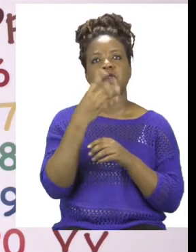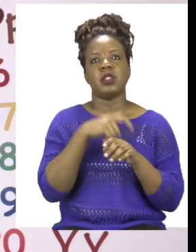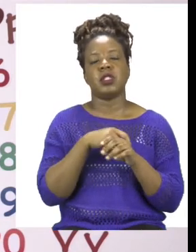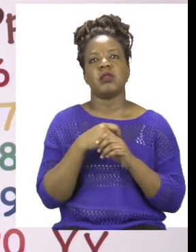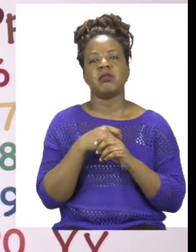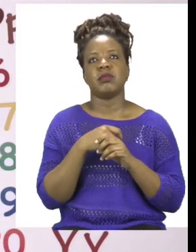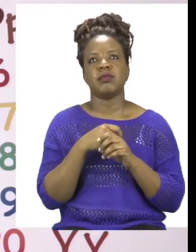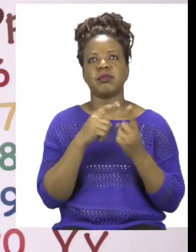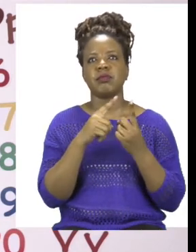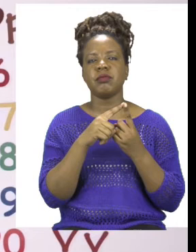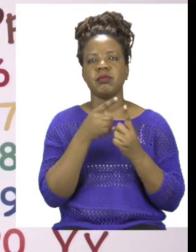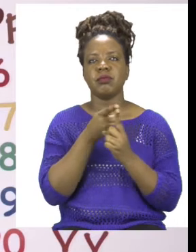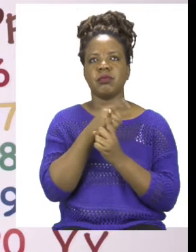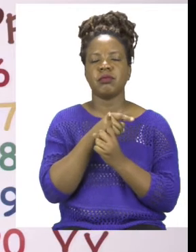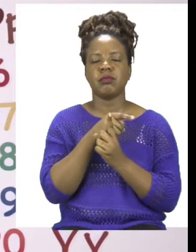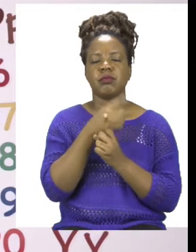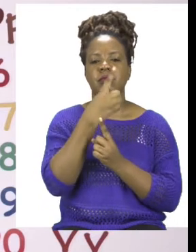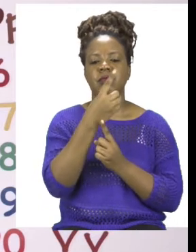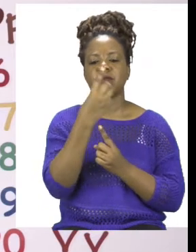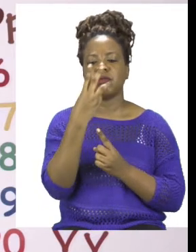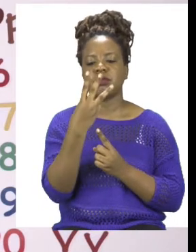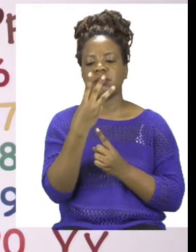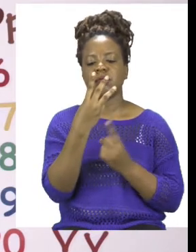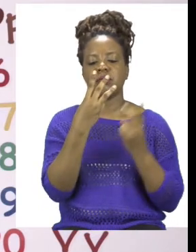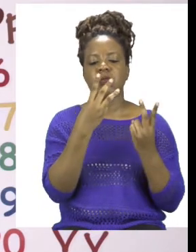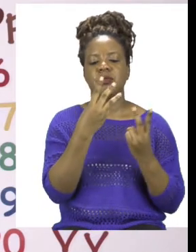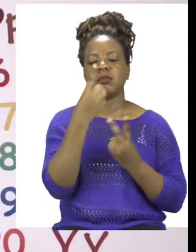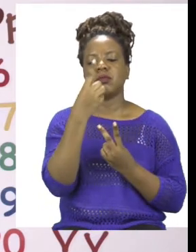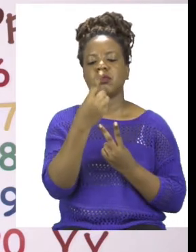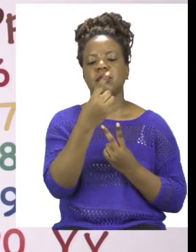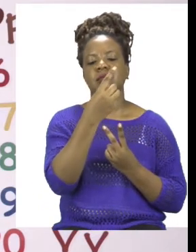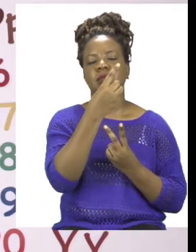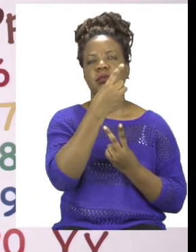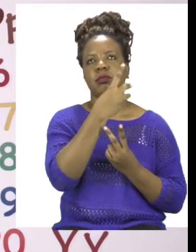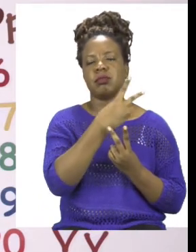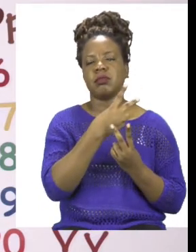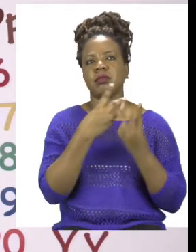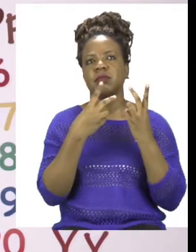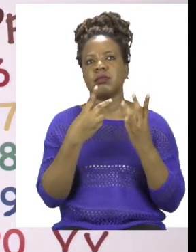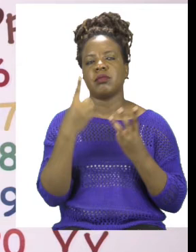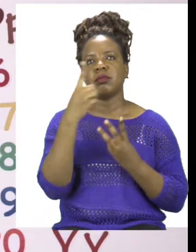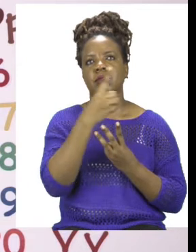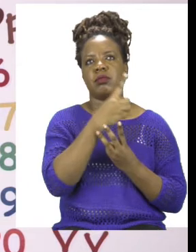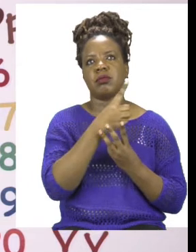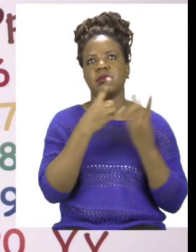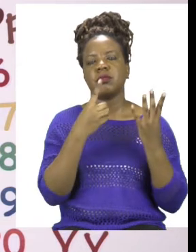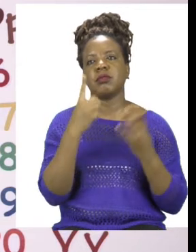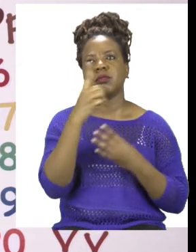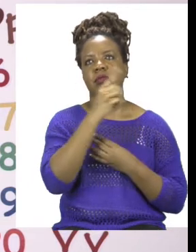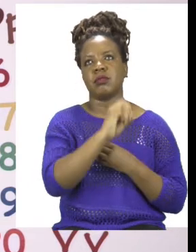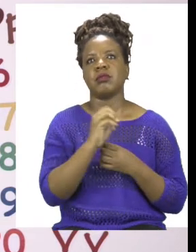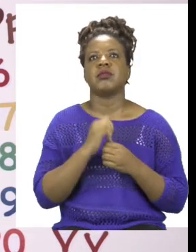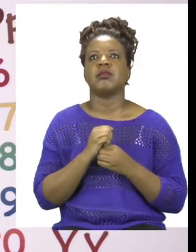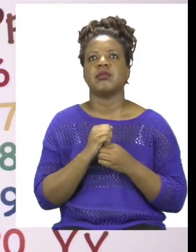13, 12, 11, 10. So our answer, boys and girls,